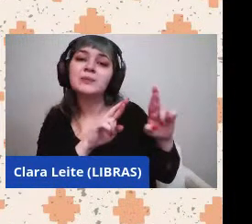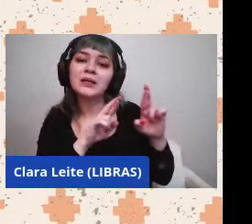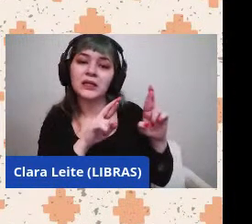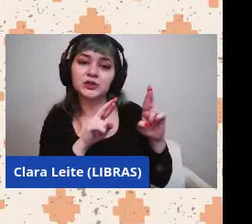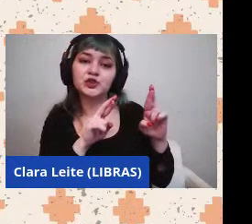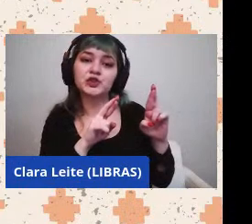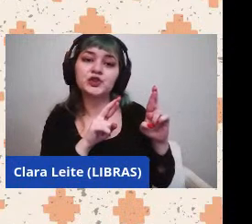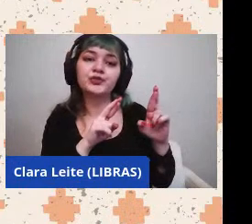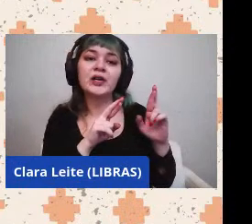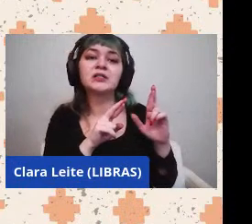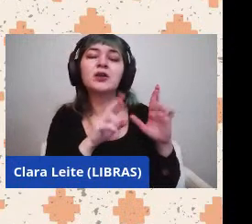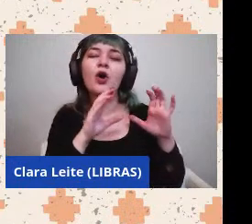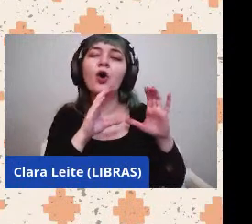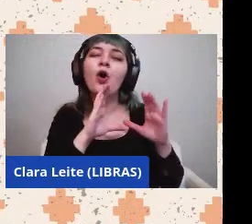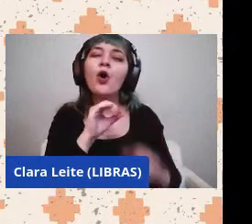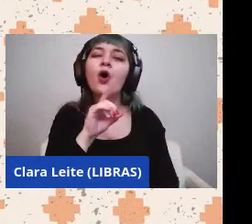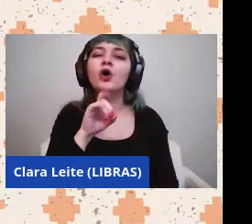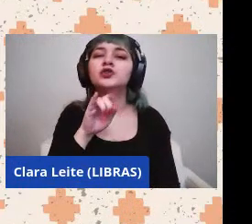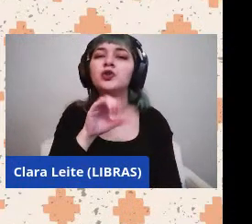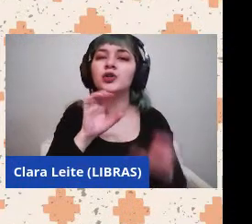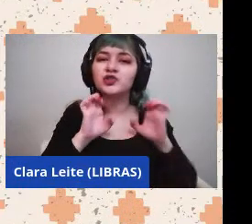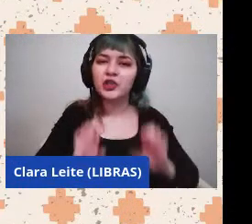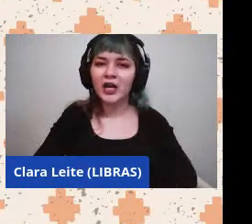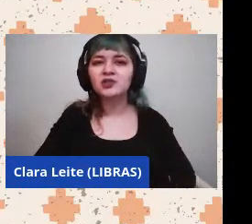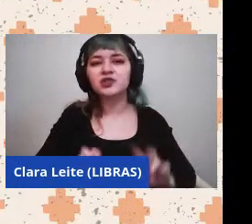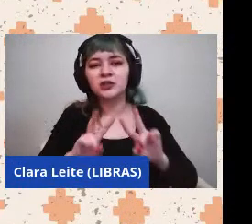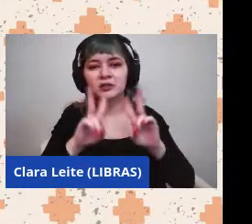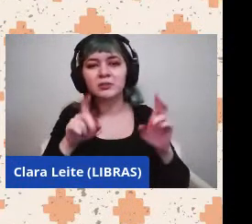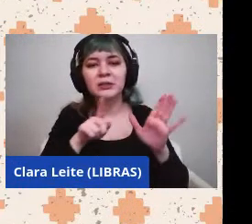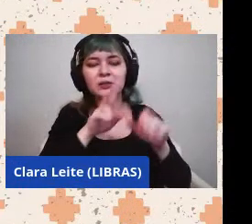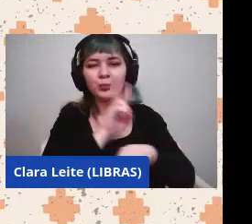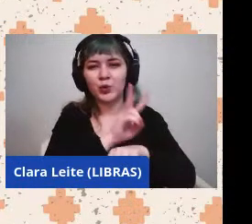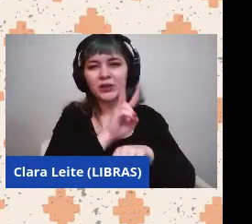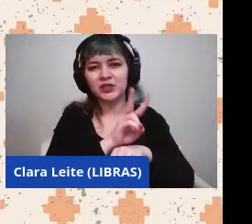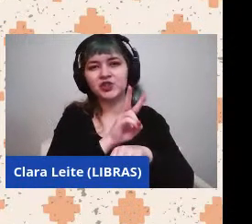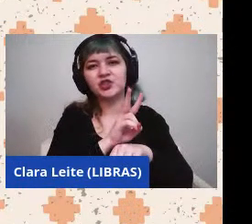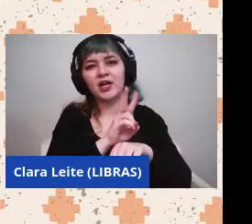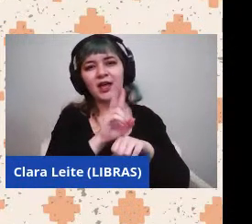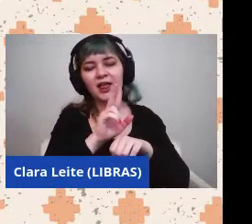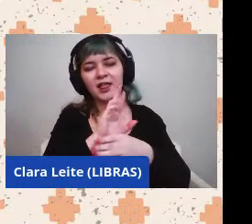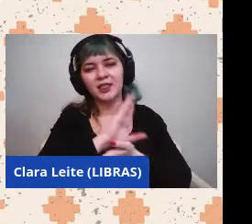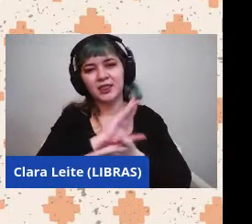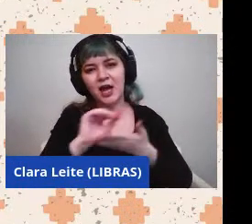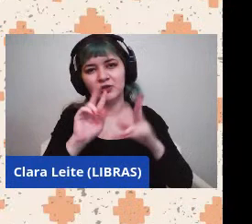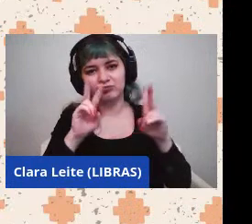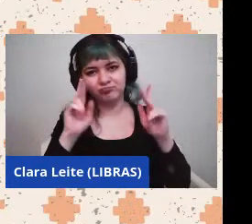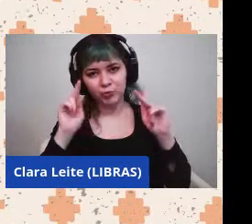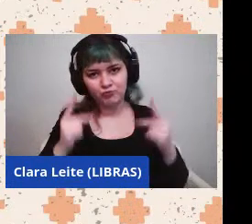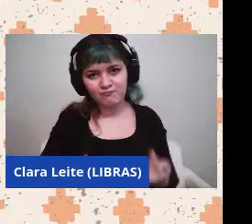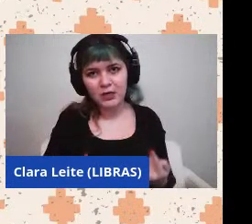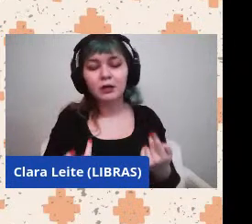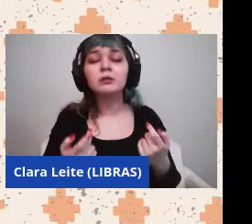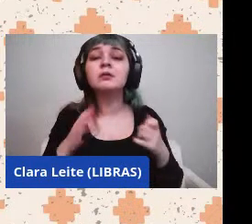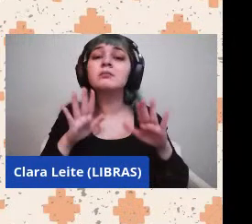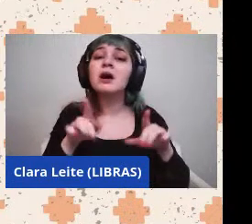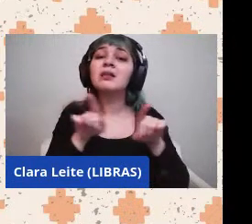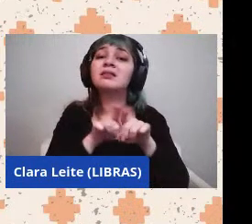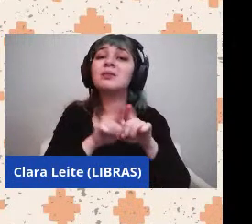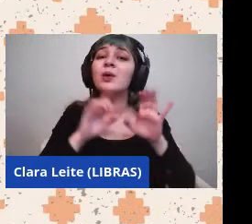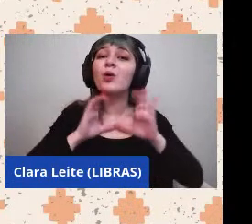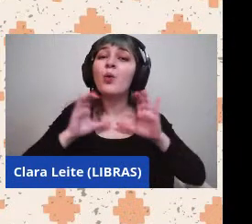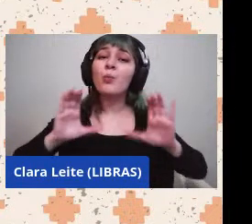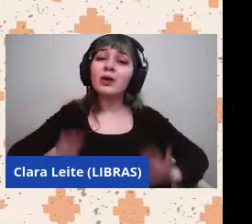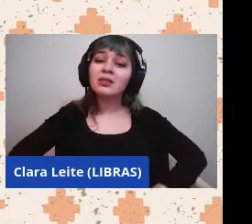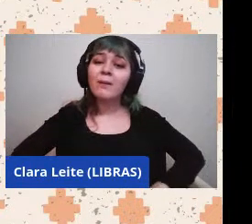the ethics code with respect to human research protection, but they also attest that their own conduct in doing